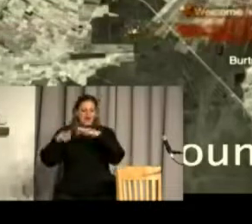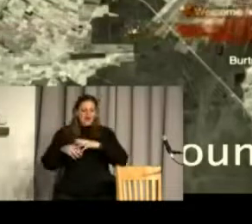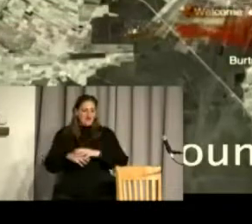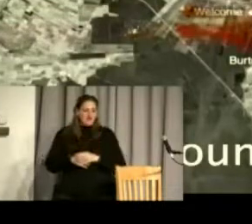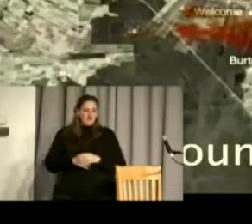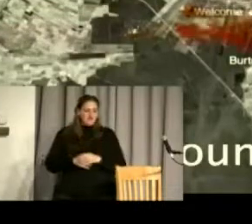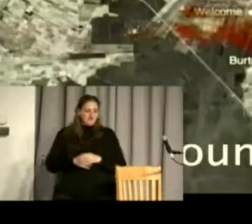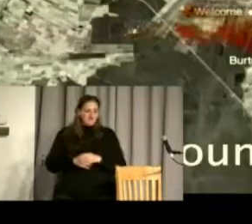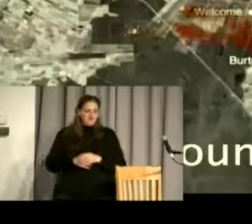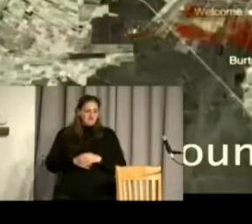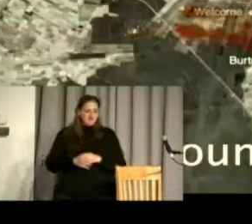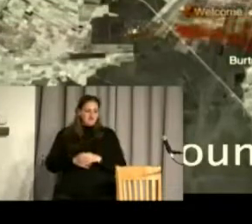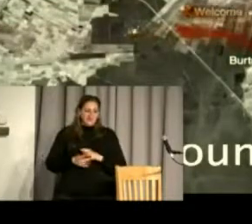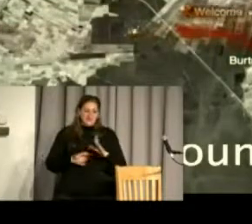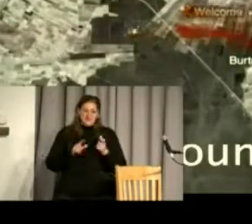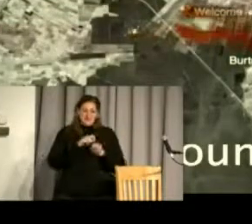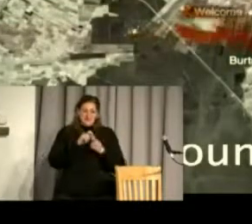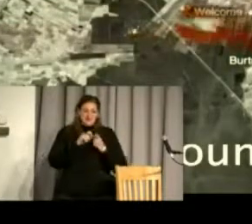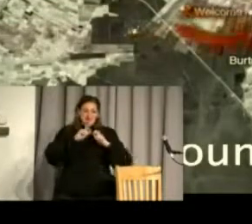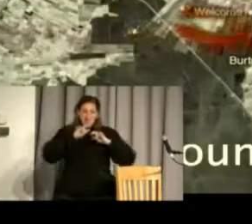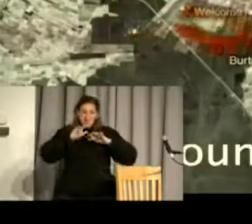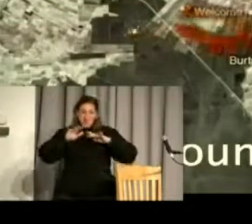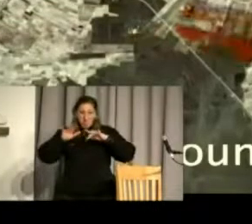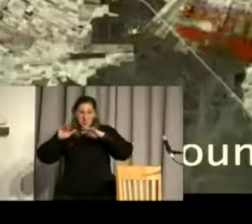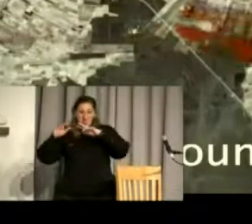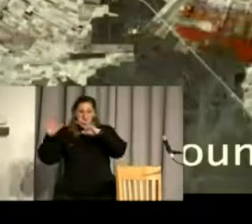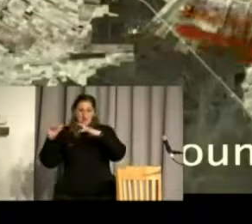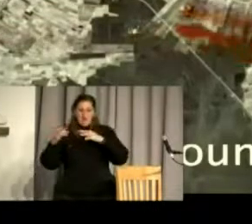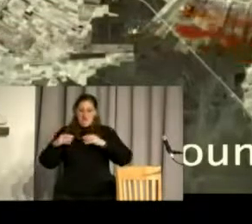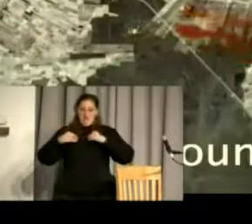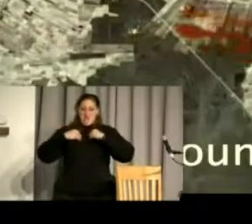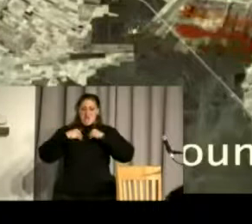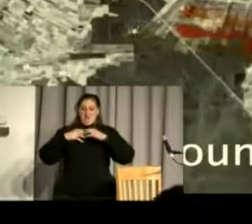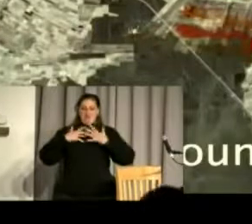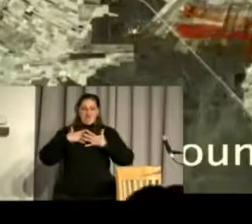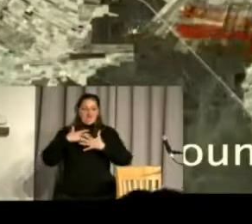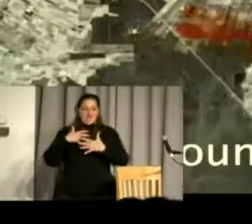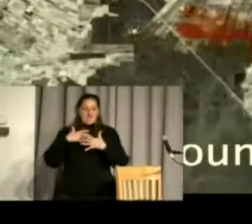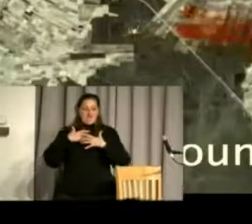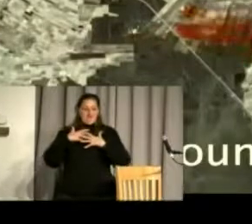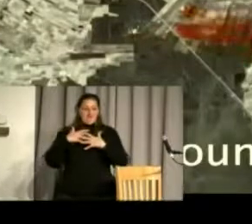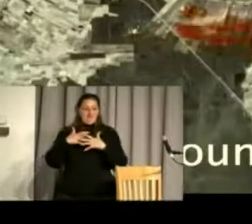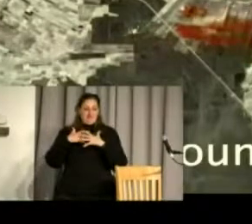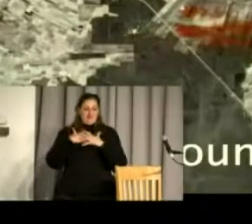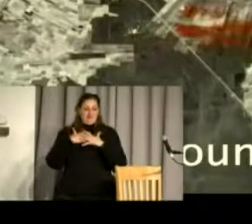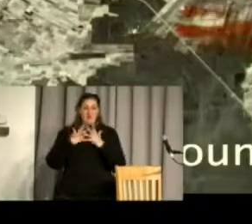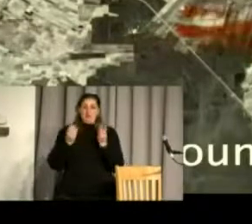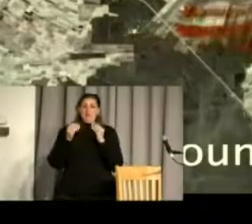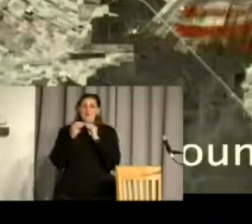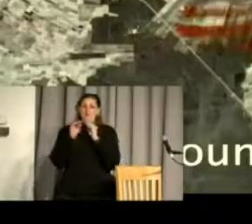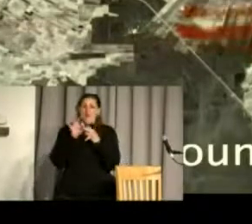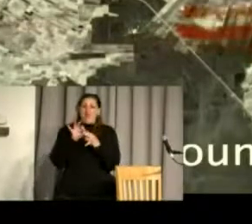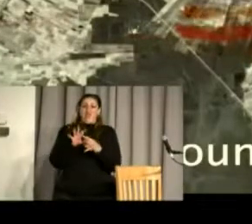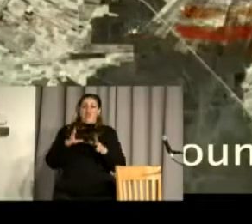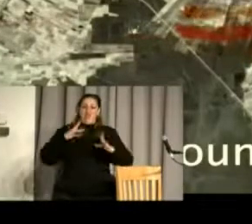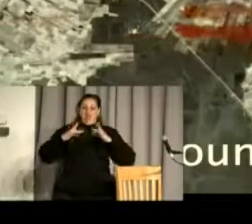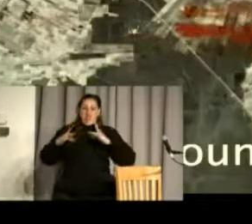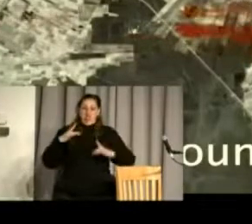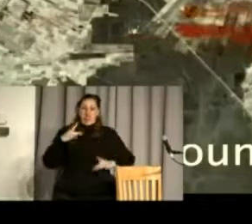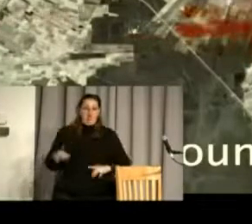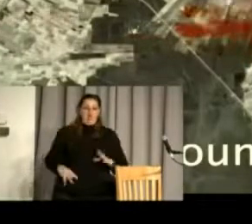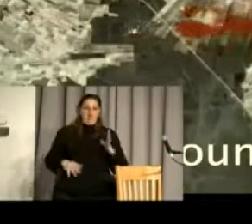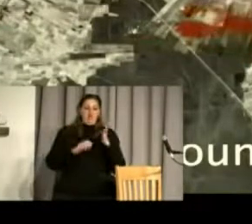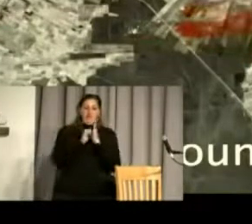including particulate matter, which causes great respiratory distress, known carcinogens such as chloroprene,